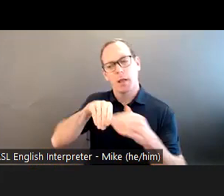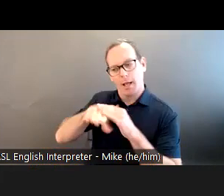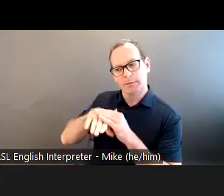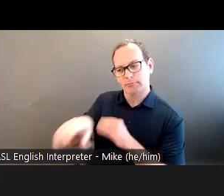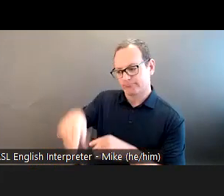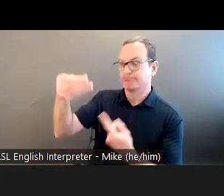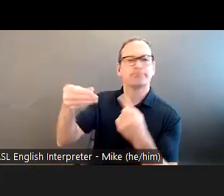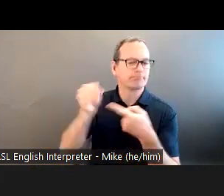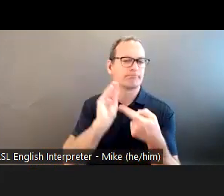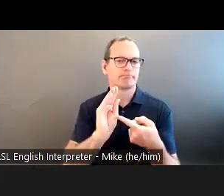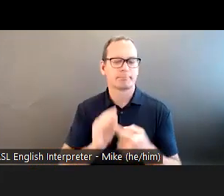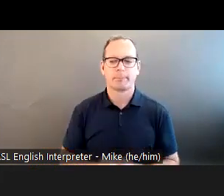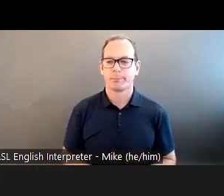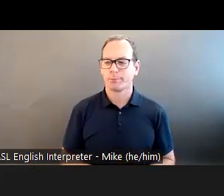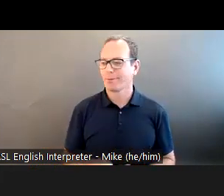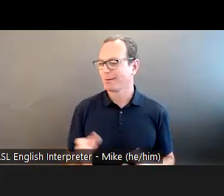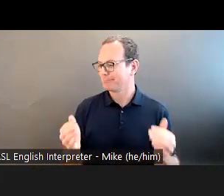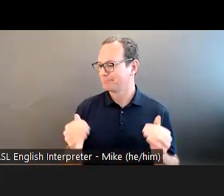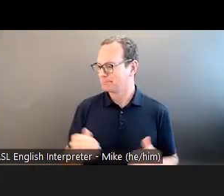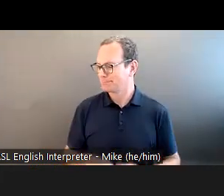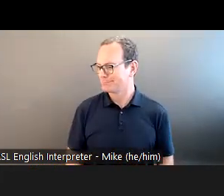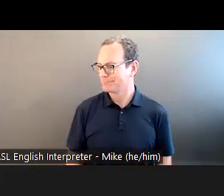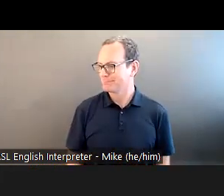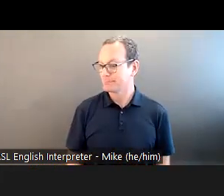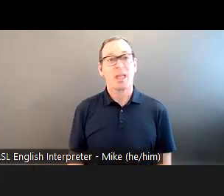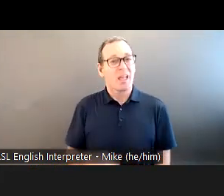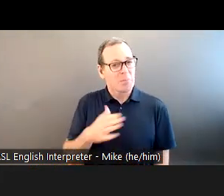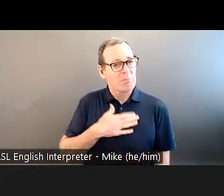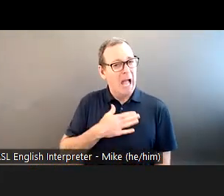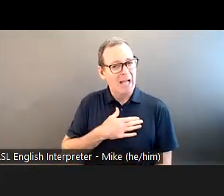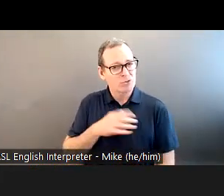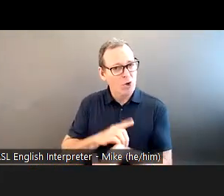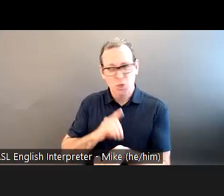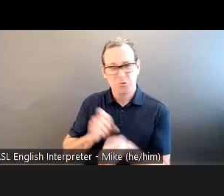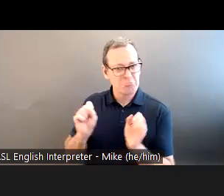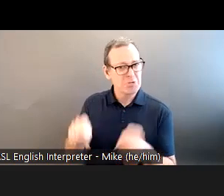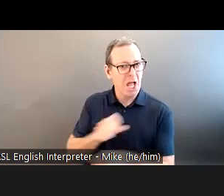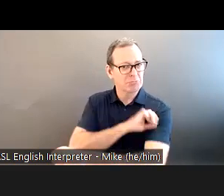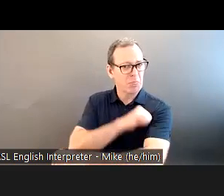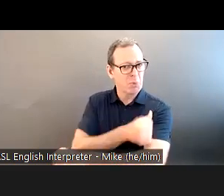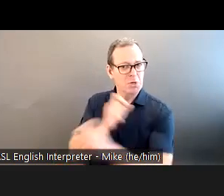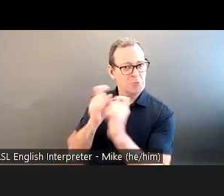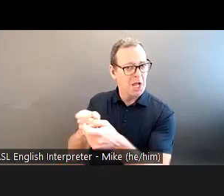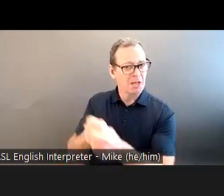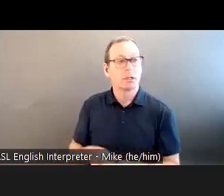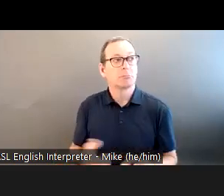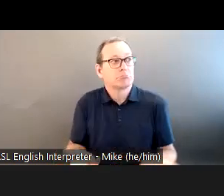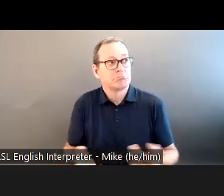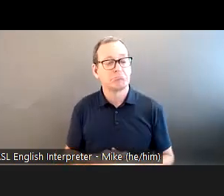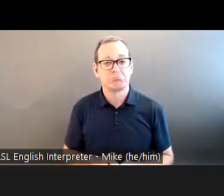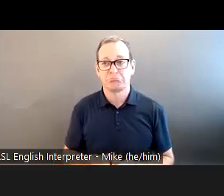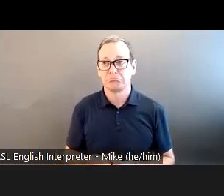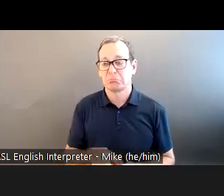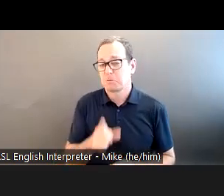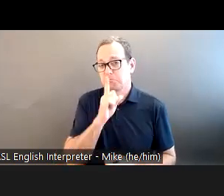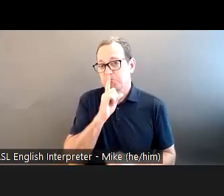Should I give my power of attorney to my doctors? There's no golden rule. If you are receiving regular medical